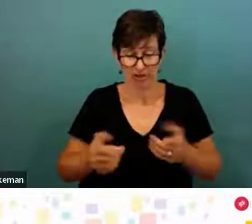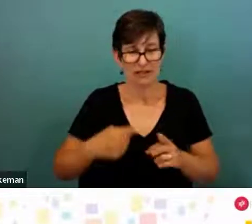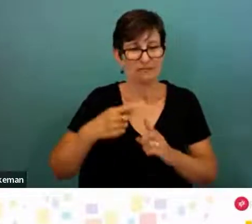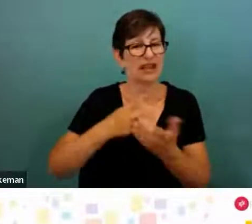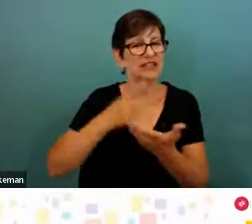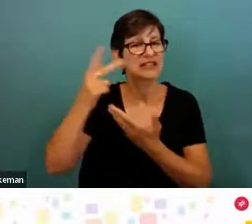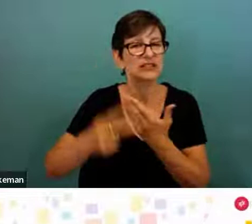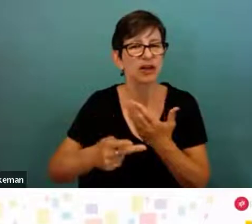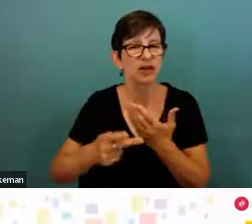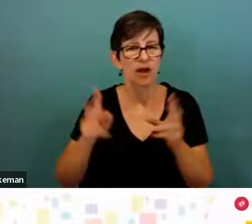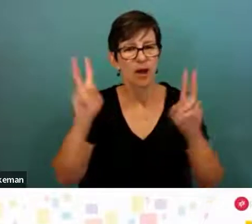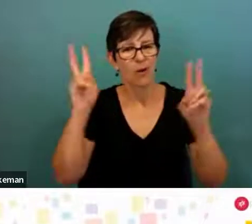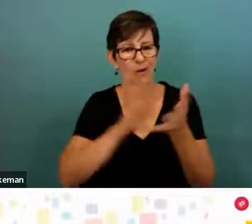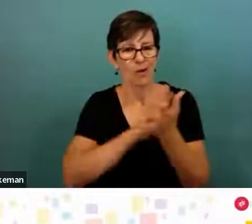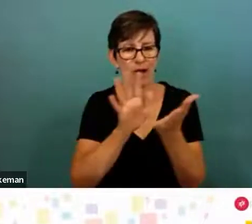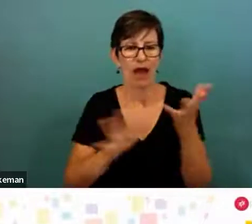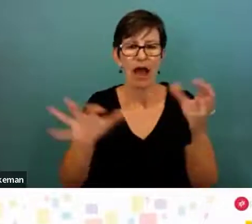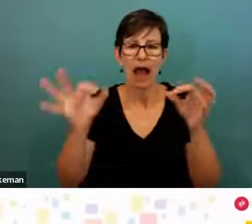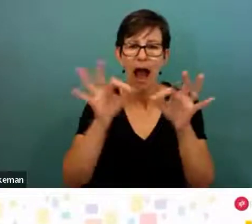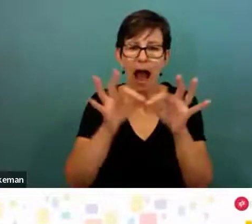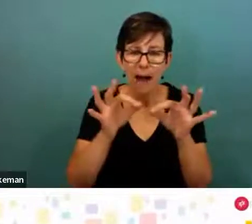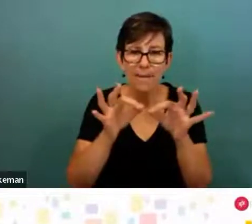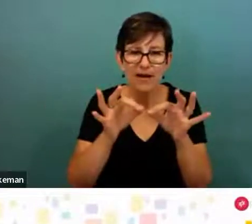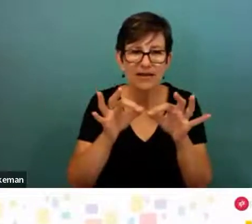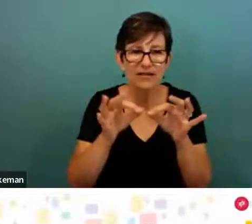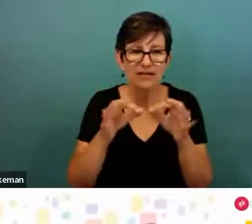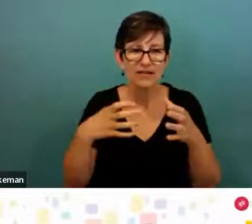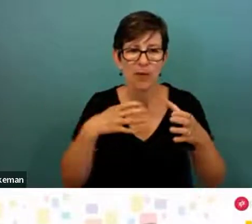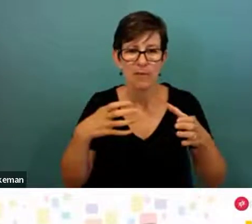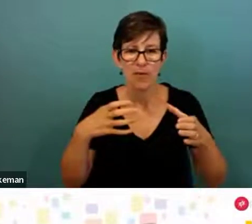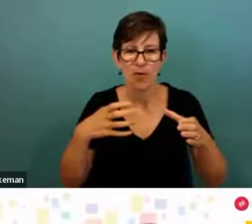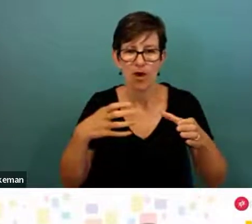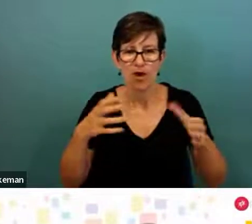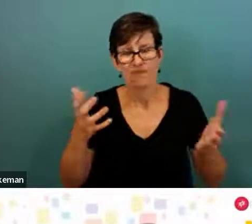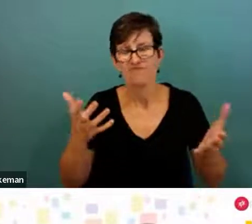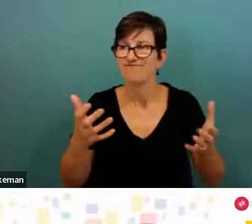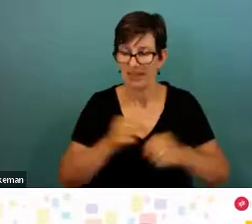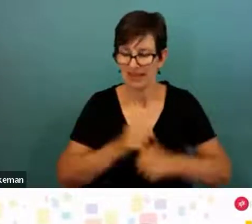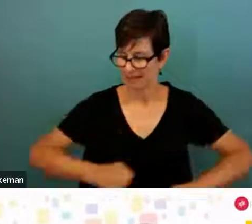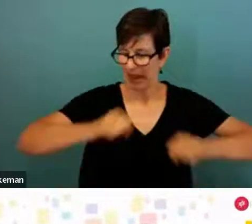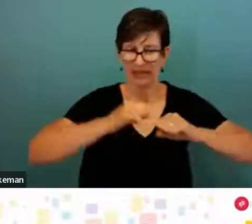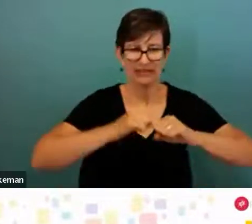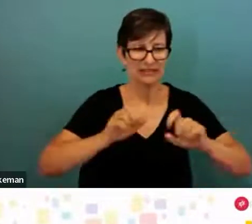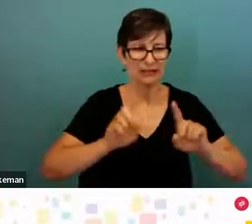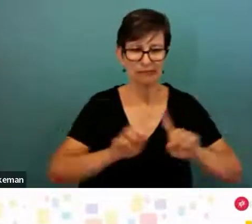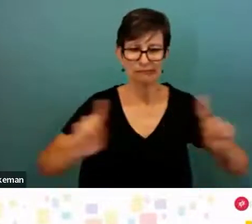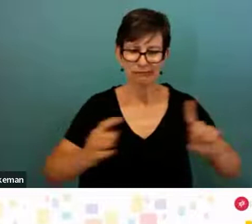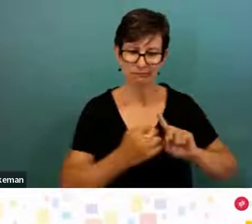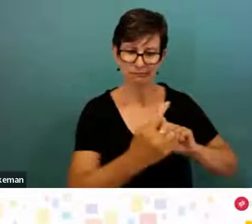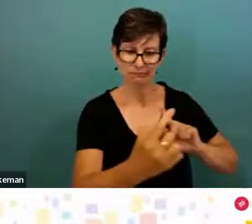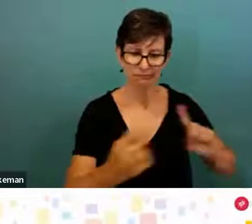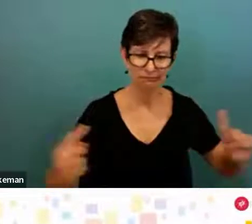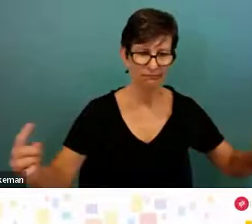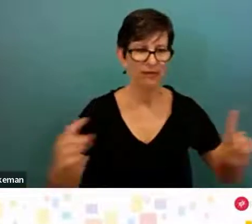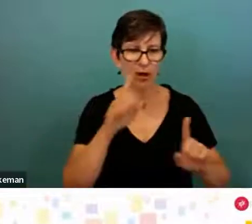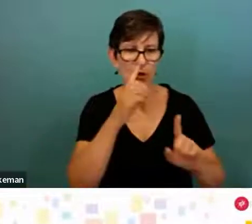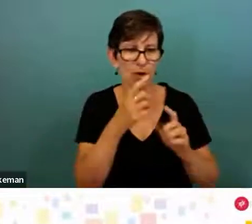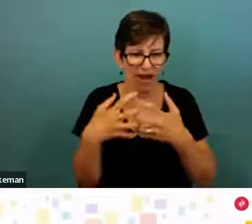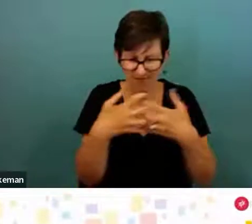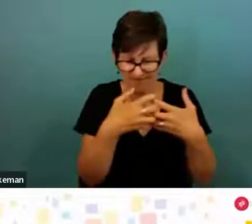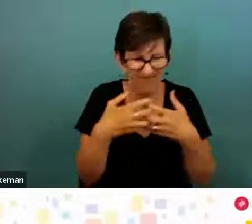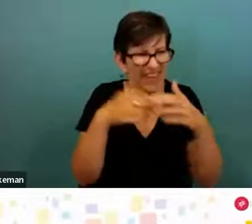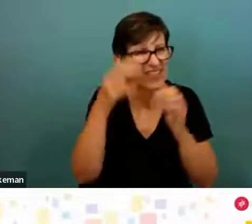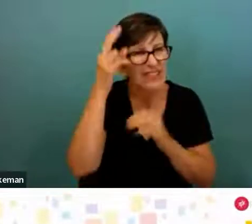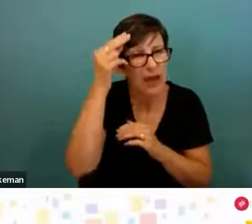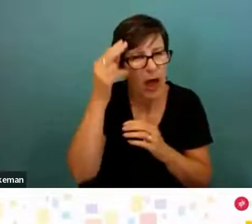run in a hub model, so there's more space available with social distancing. So we're lucky in that way, even though numbers are